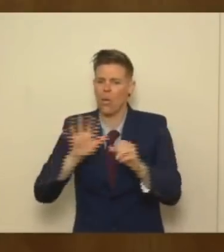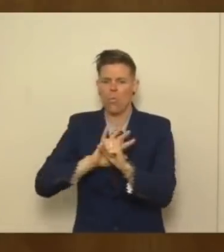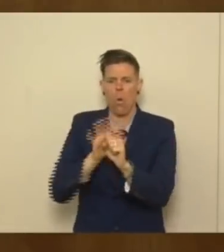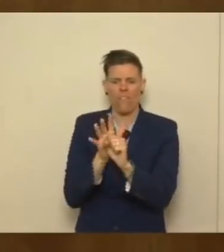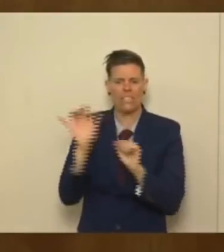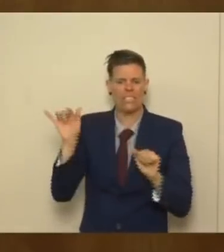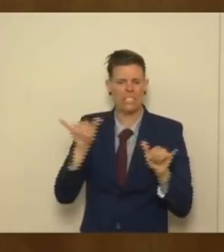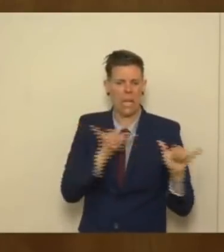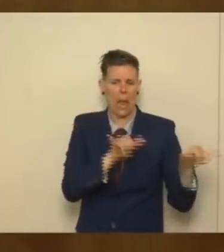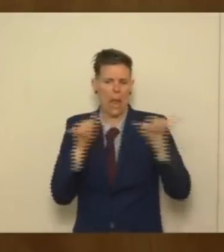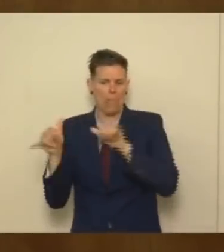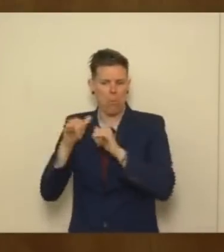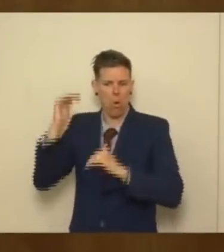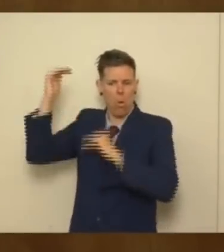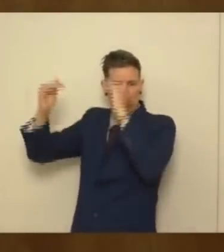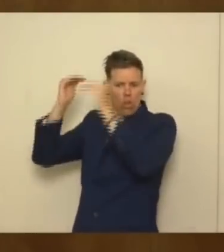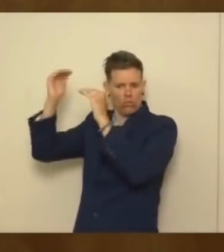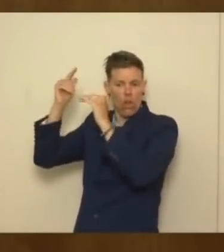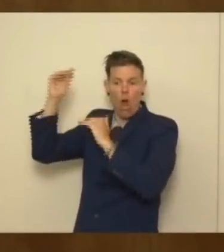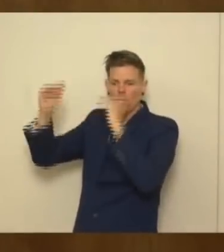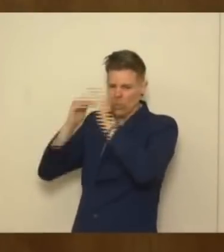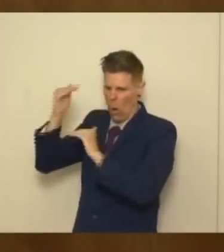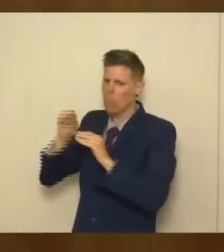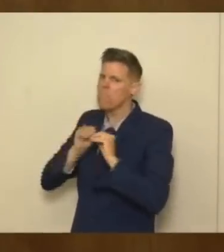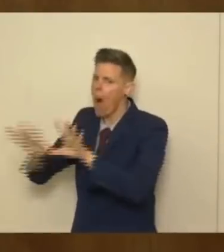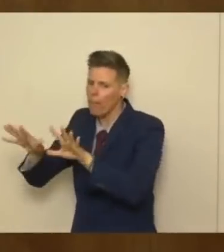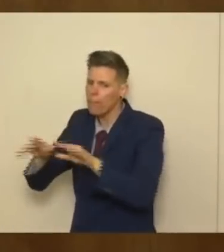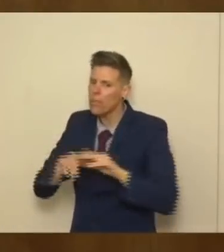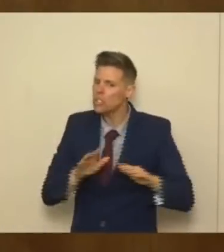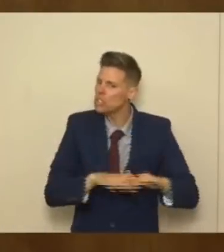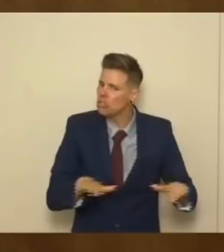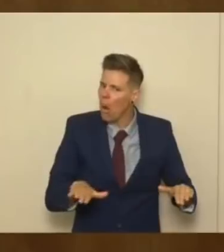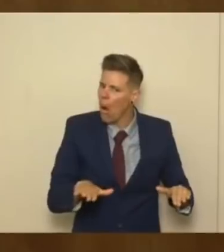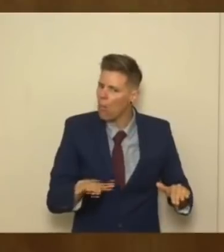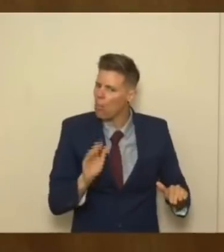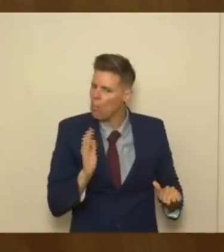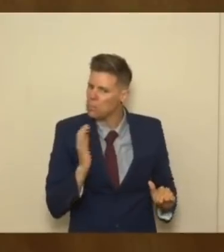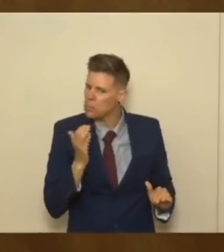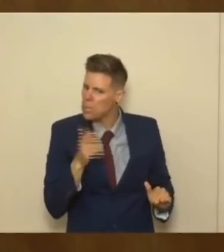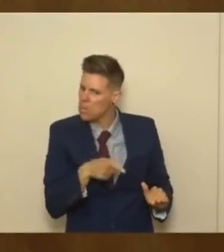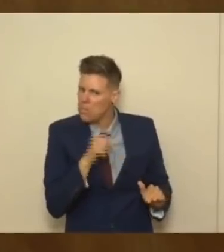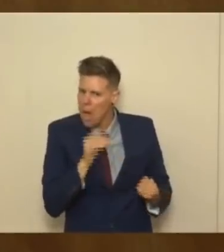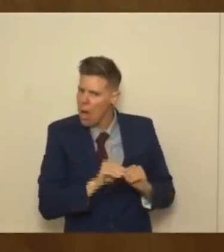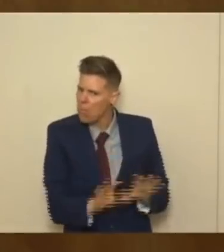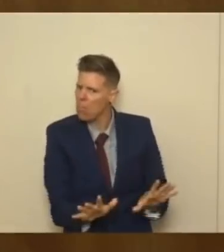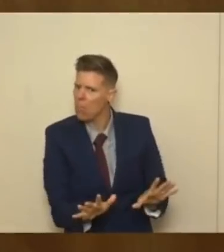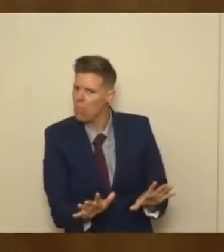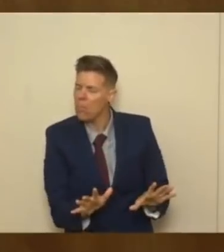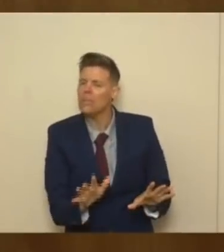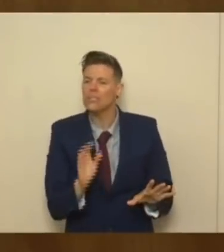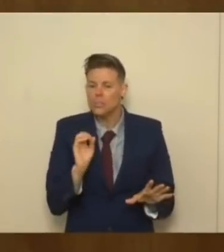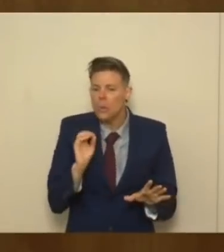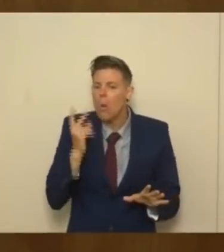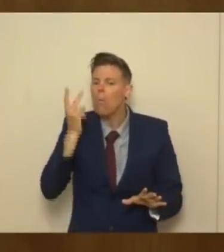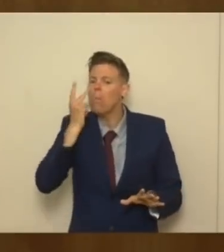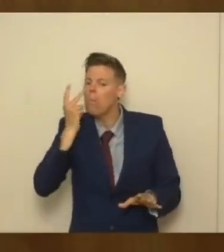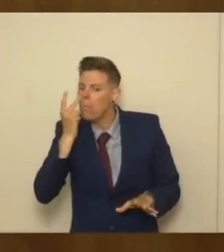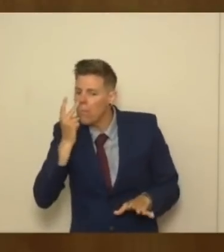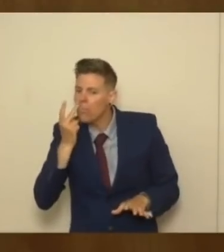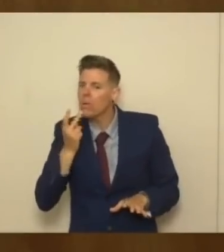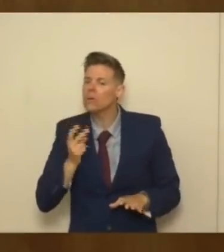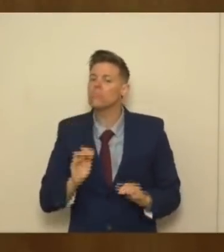point when the data looks good, we're not seeing an uptick in cases, then we could go to a 4 or 5 day a